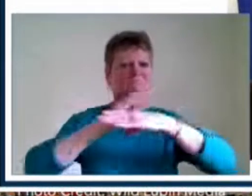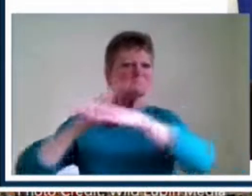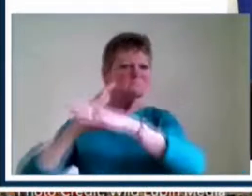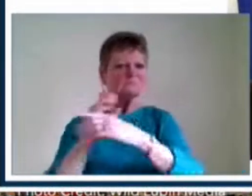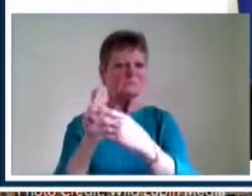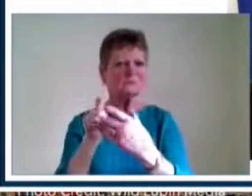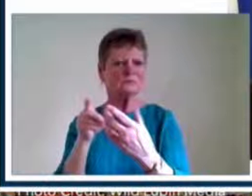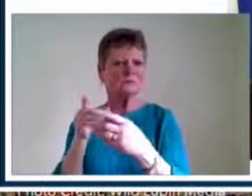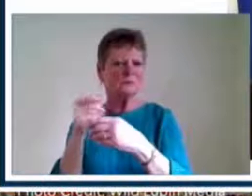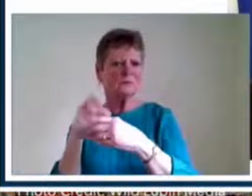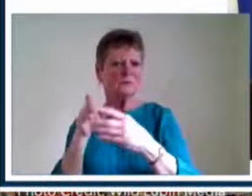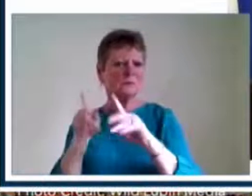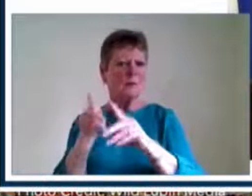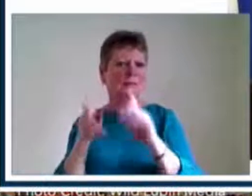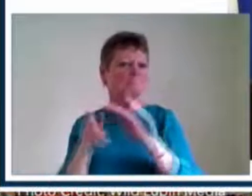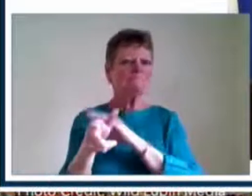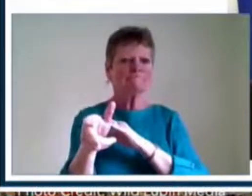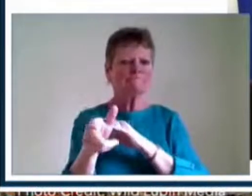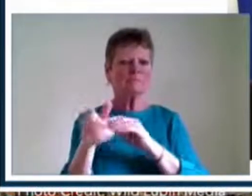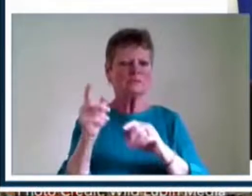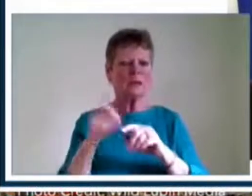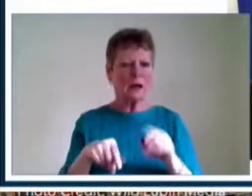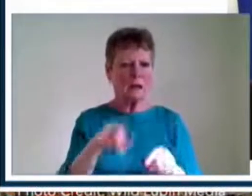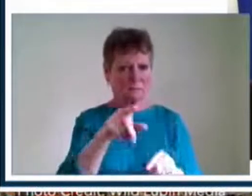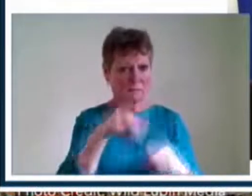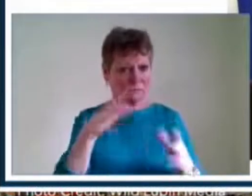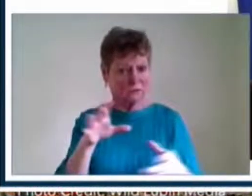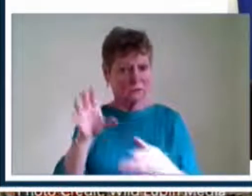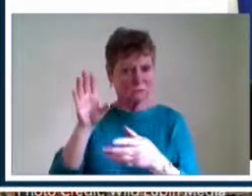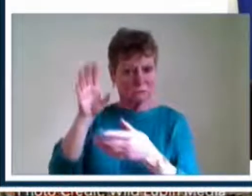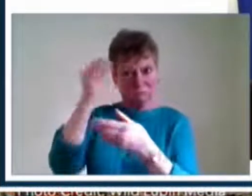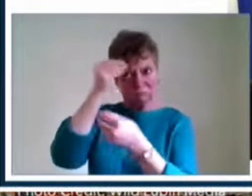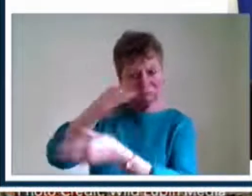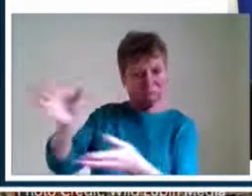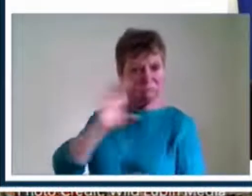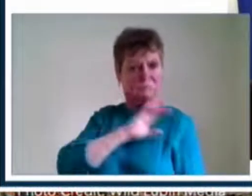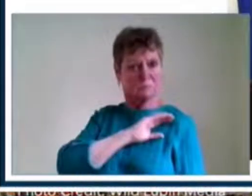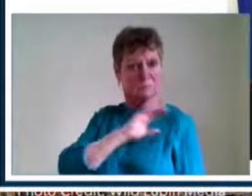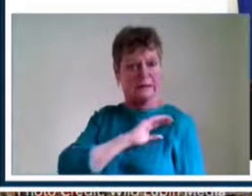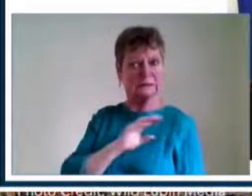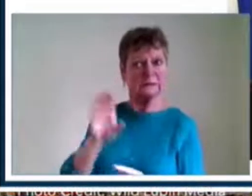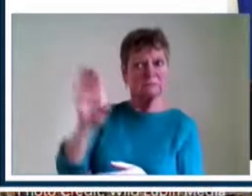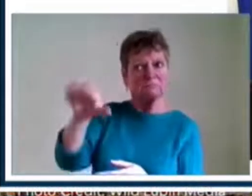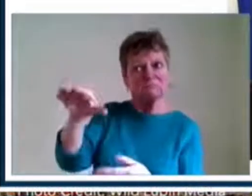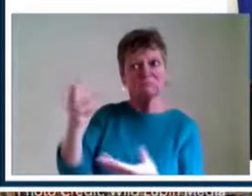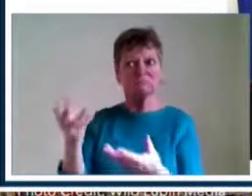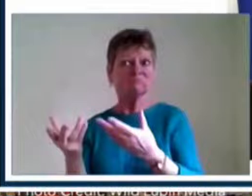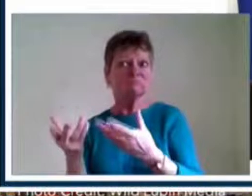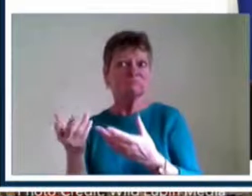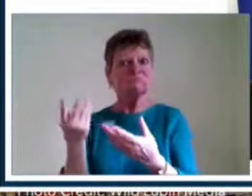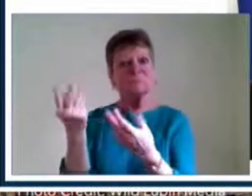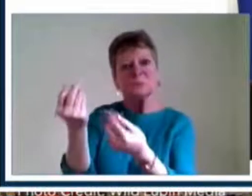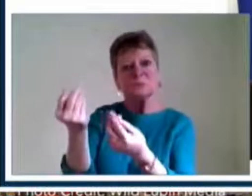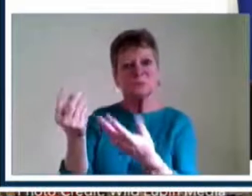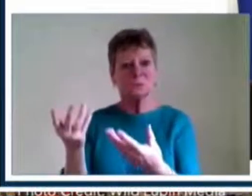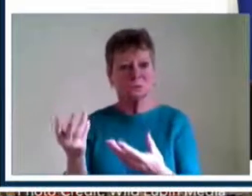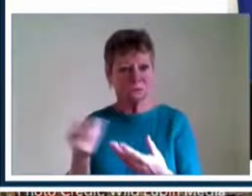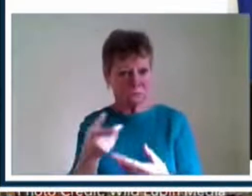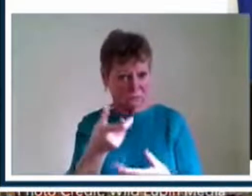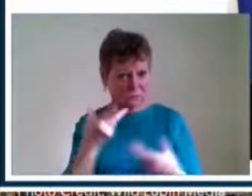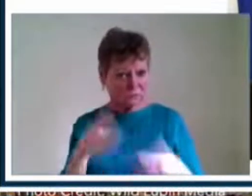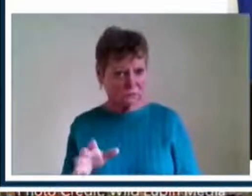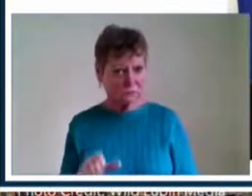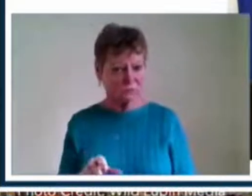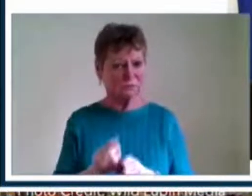you actually talked to police about how to handle it, and were you satisfied with the way it was handled, the blockade that we